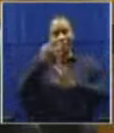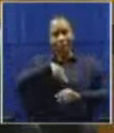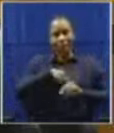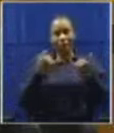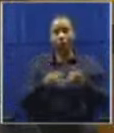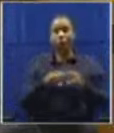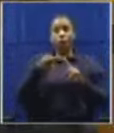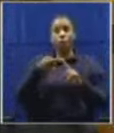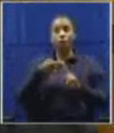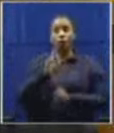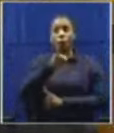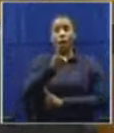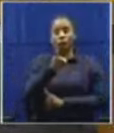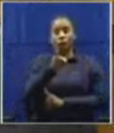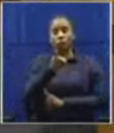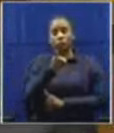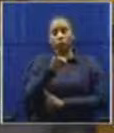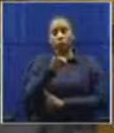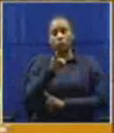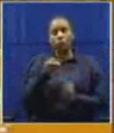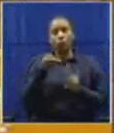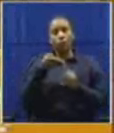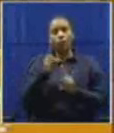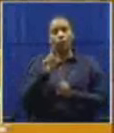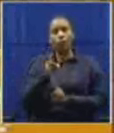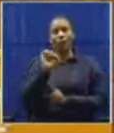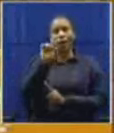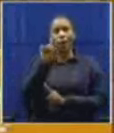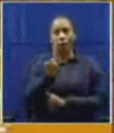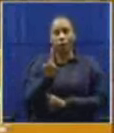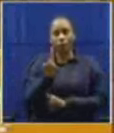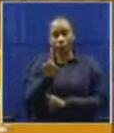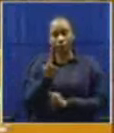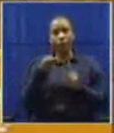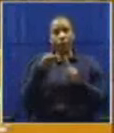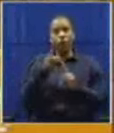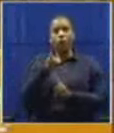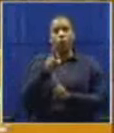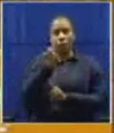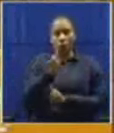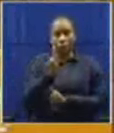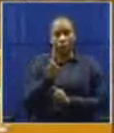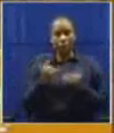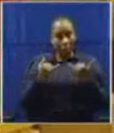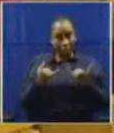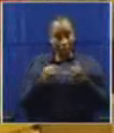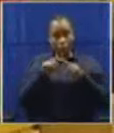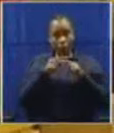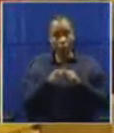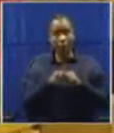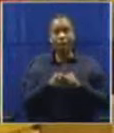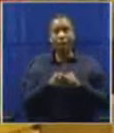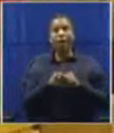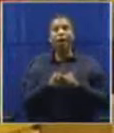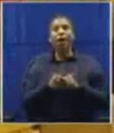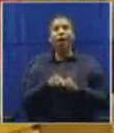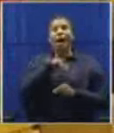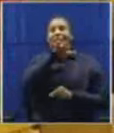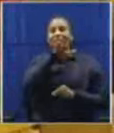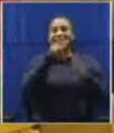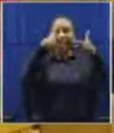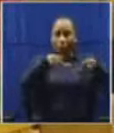order. What's your point of order, Honorable Malema? The point of order is that we are not talking about Afrikaans, the language. We're talking about